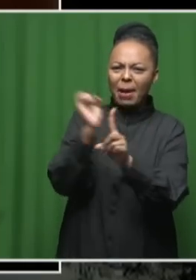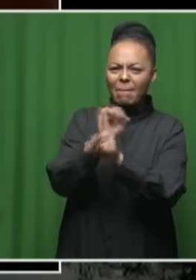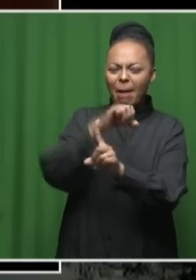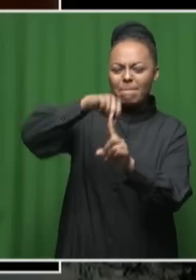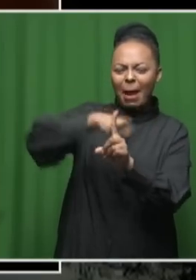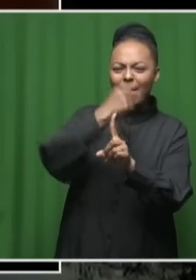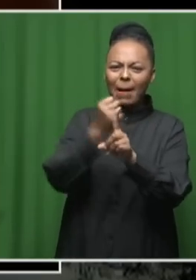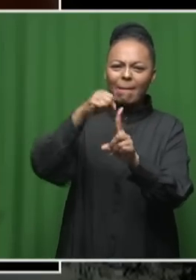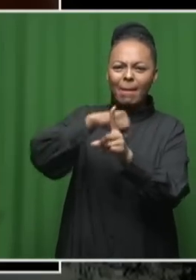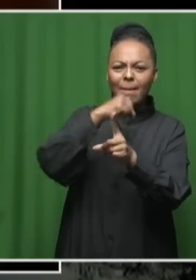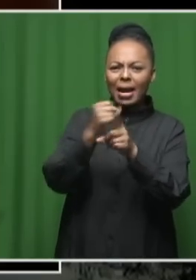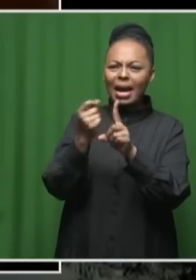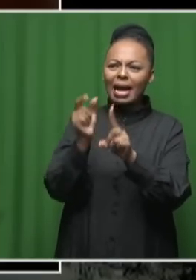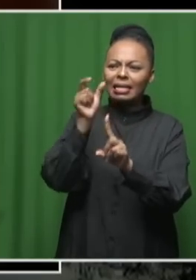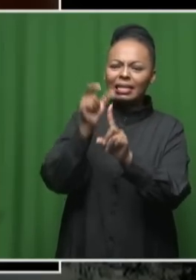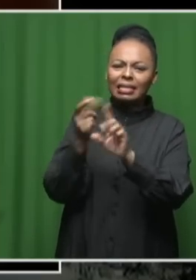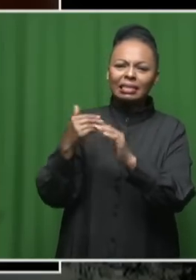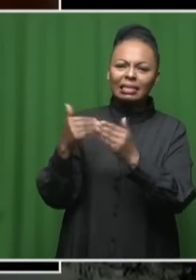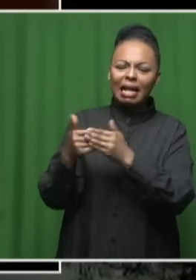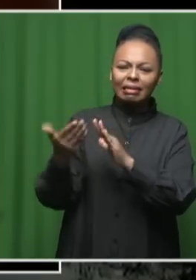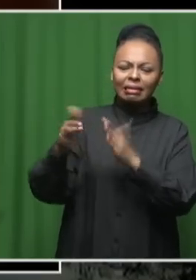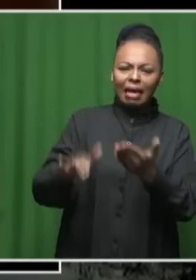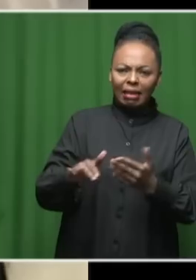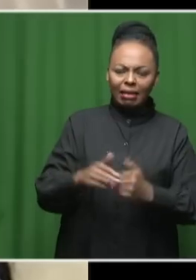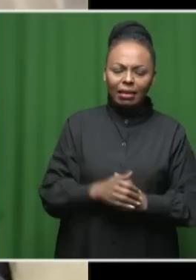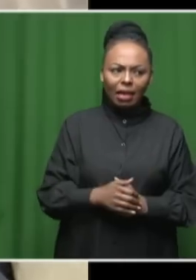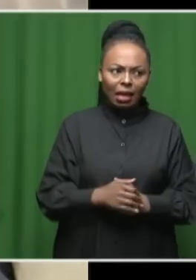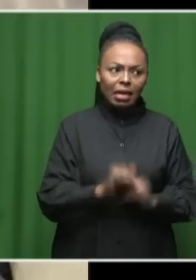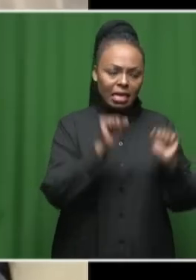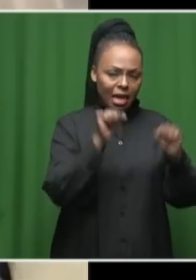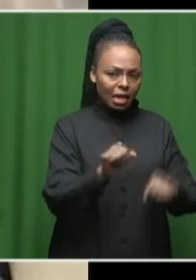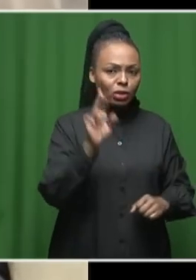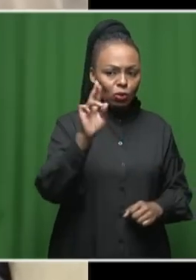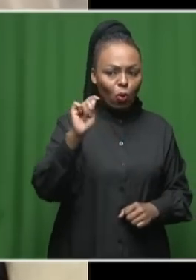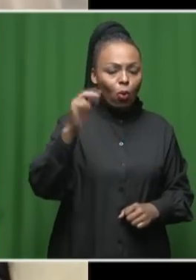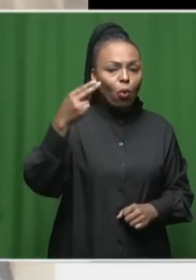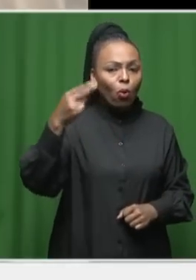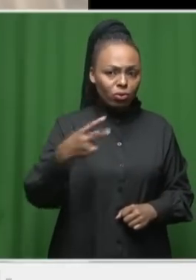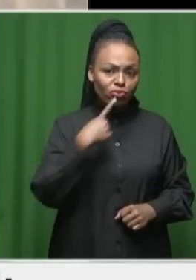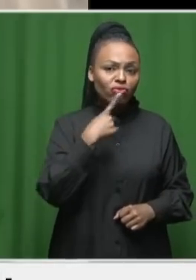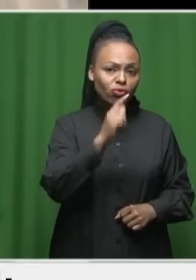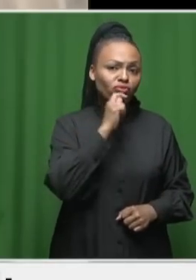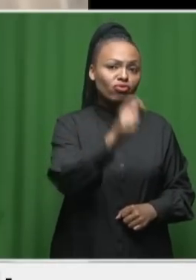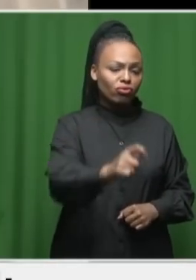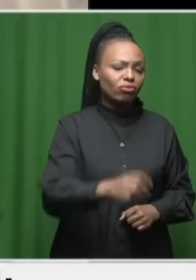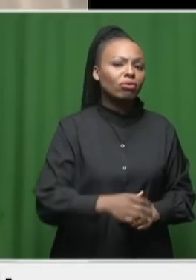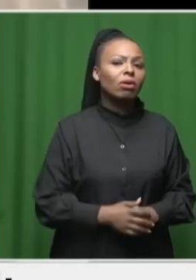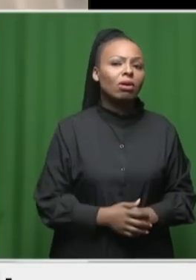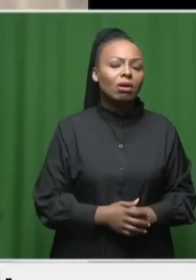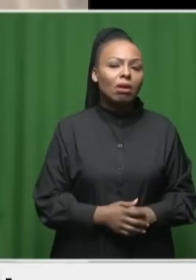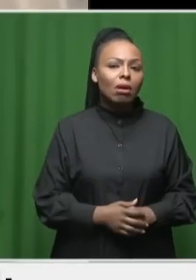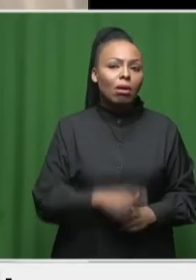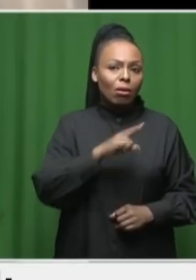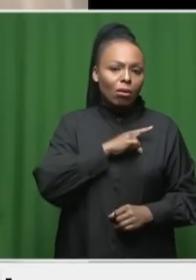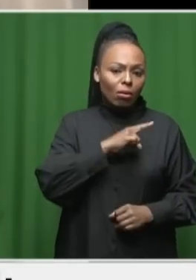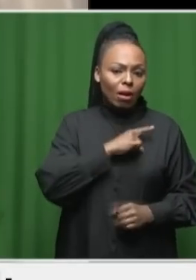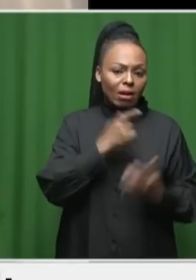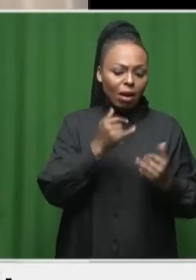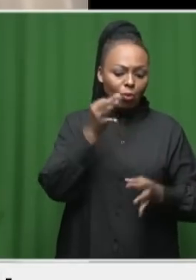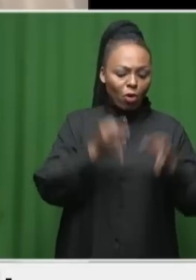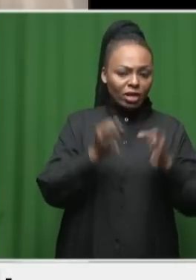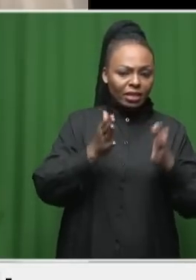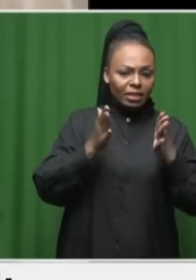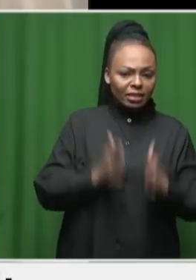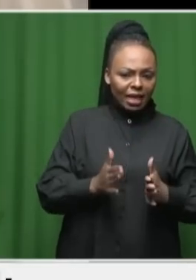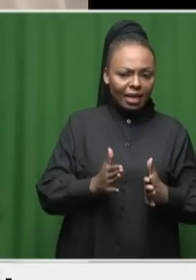Everything that Ruth tells you, it's absolutely the truth. You know, the problem that the government officials, and particularly the politicians, are